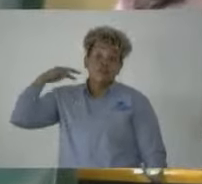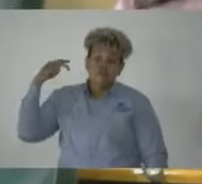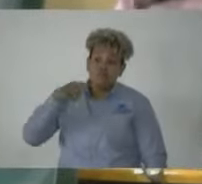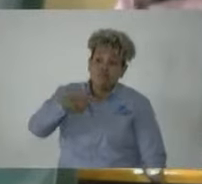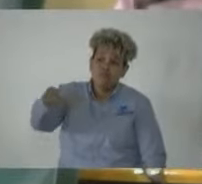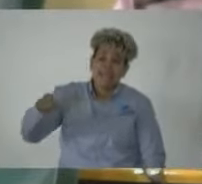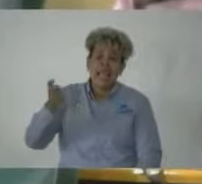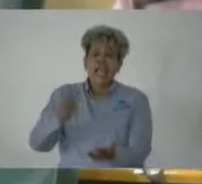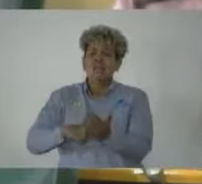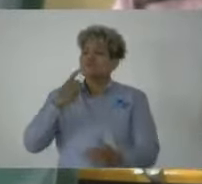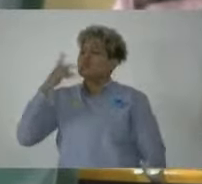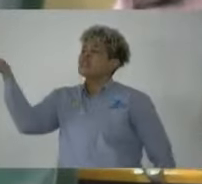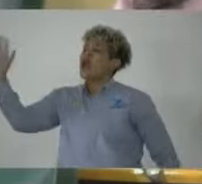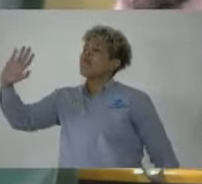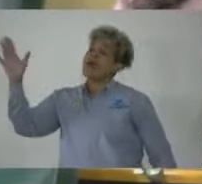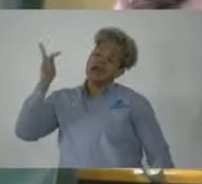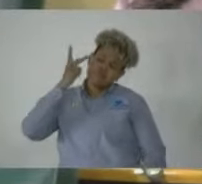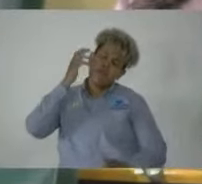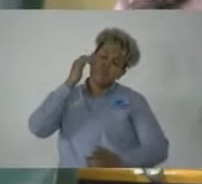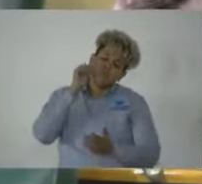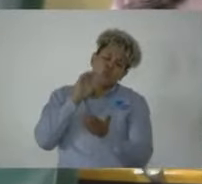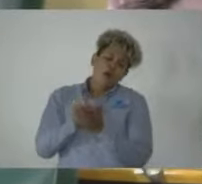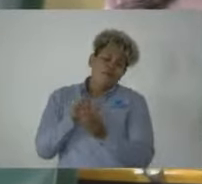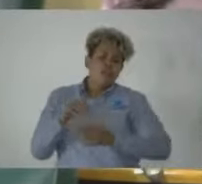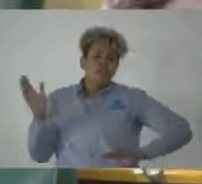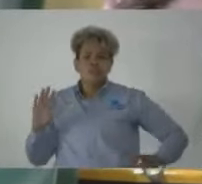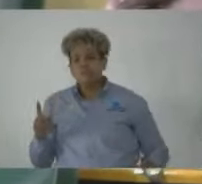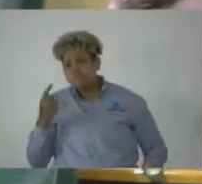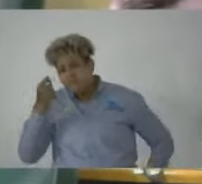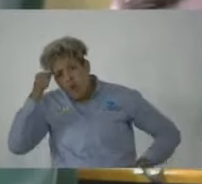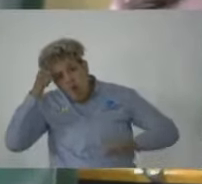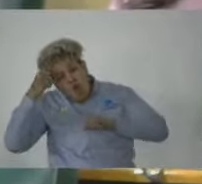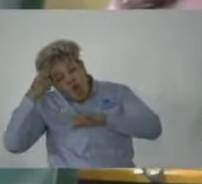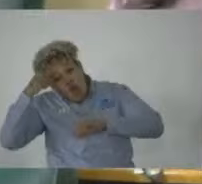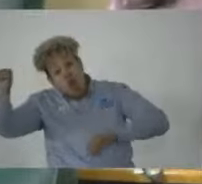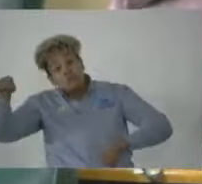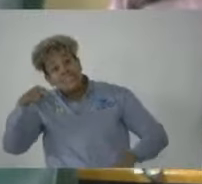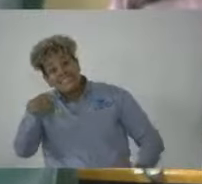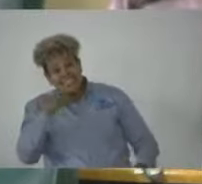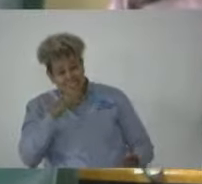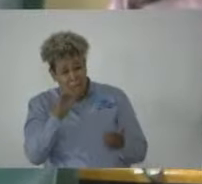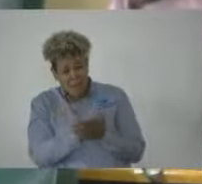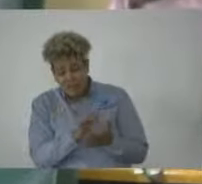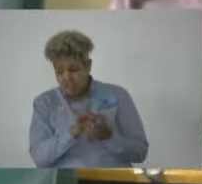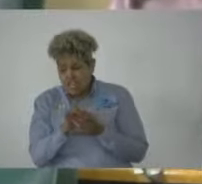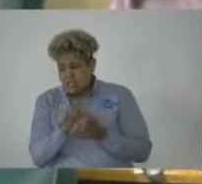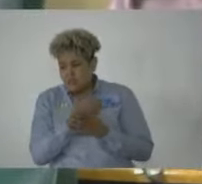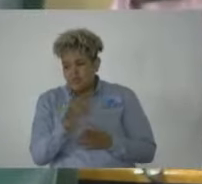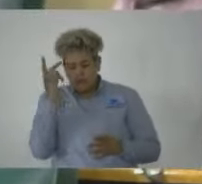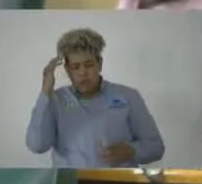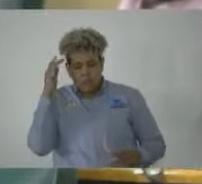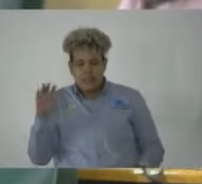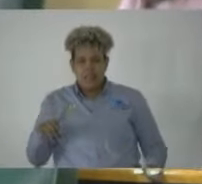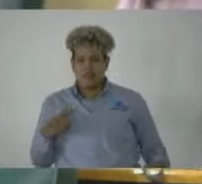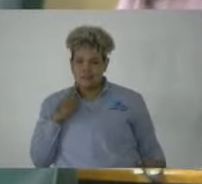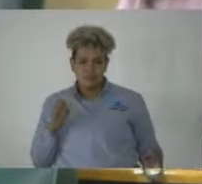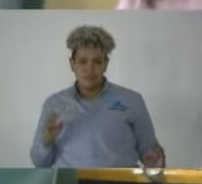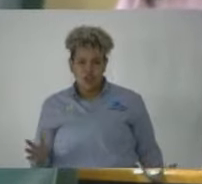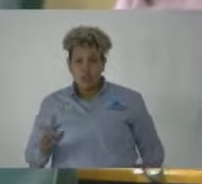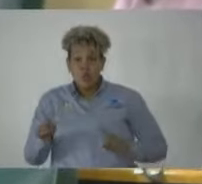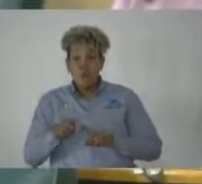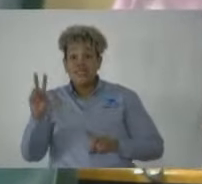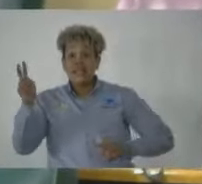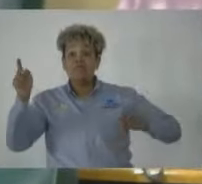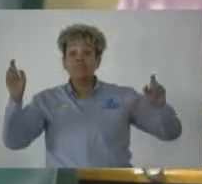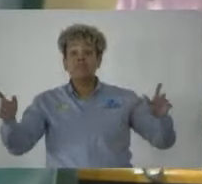member rise to his or her feet to provide any objection on the account of a marital relationship with the Prime Minister. When the Deputy